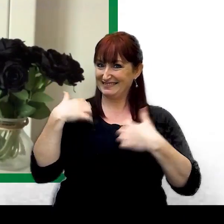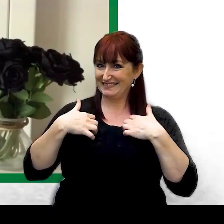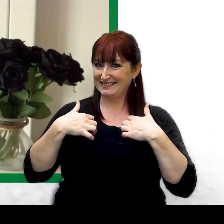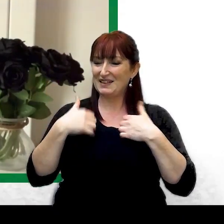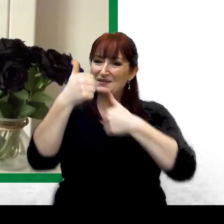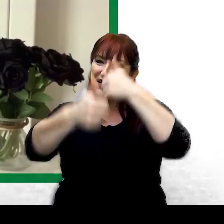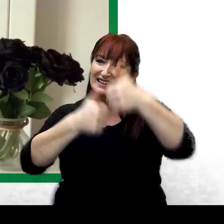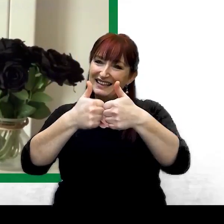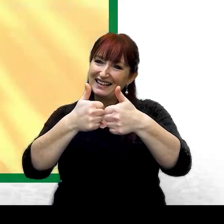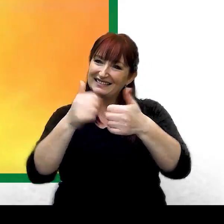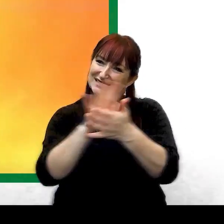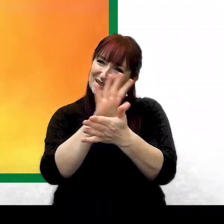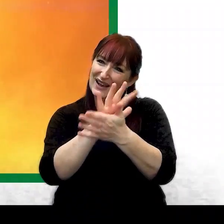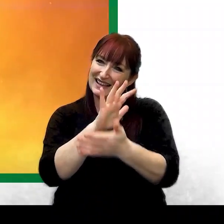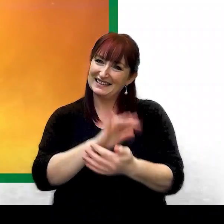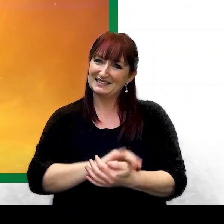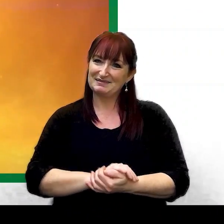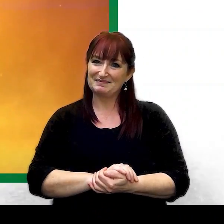done. Enjoy.